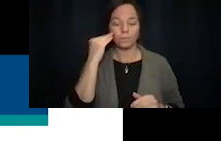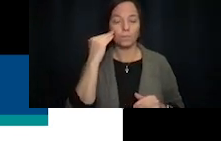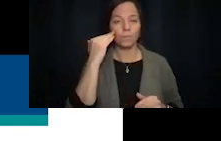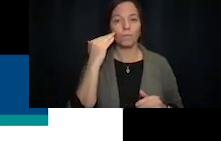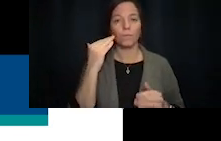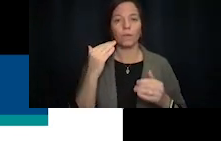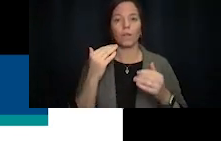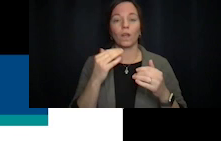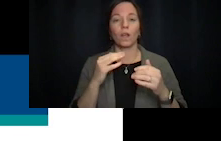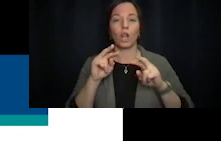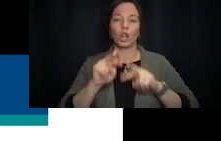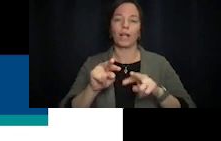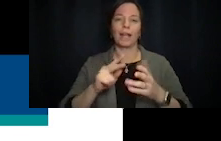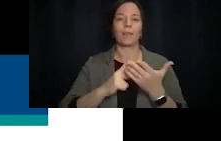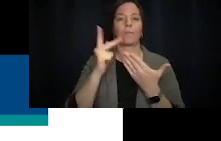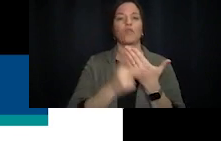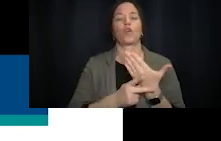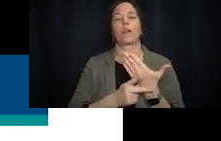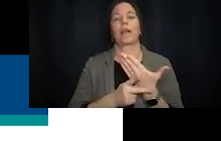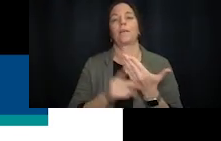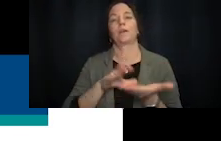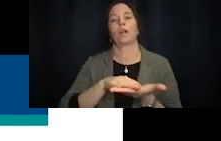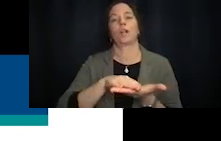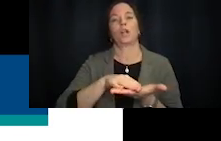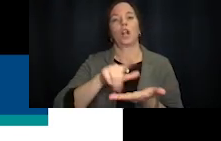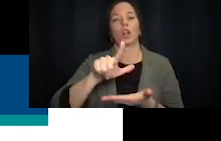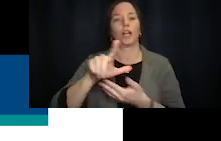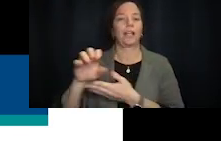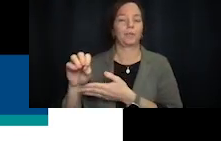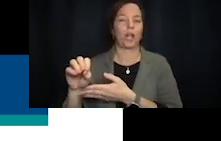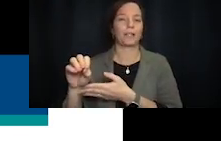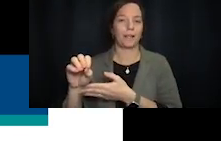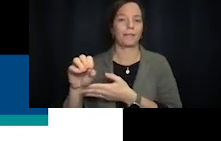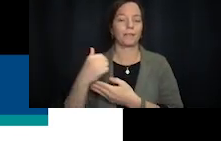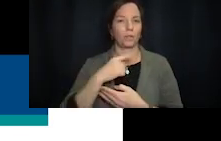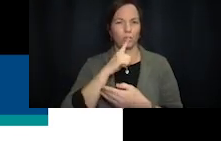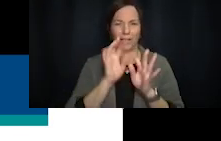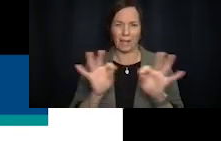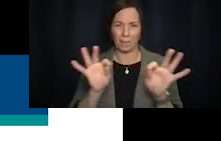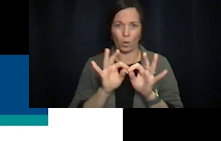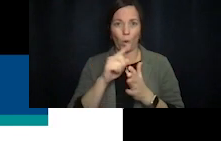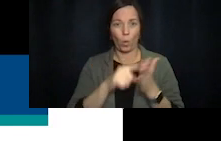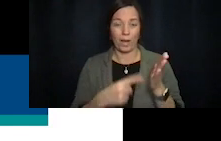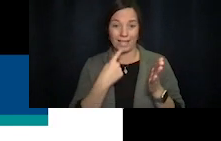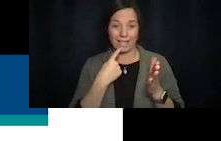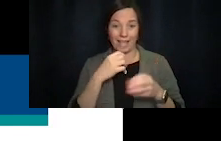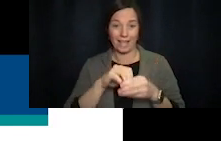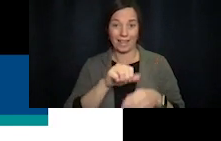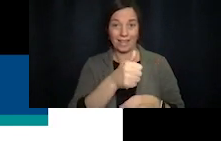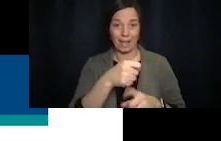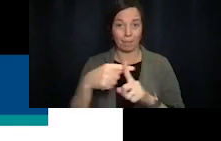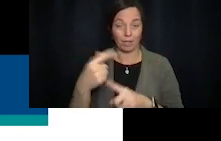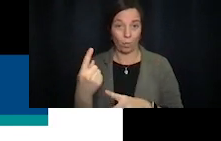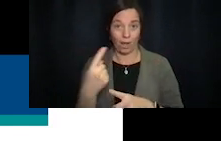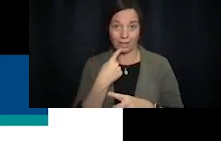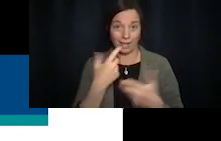program learning objectives, course learning objectives, these are very important things. And what it says in the 10 plus one basically